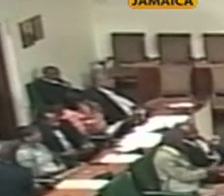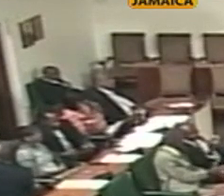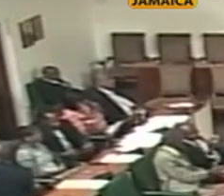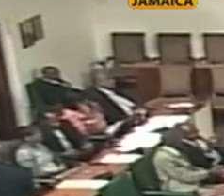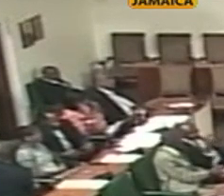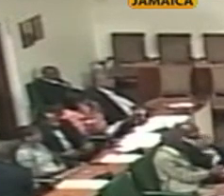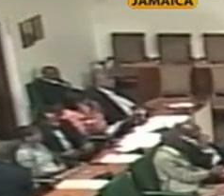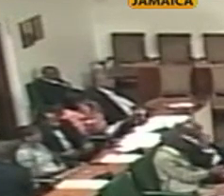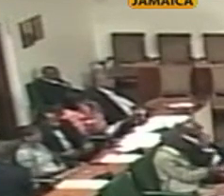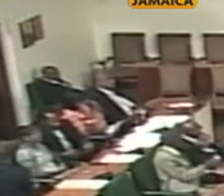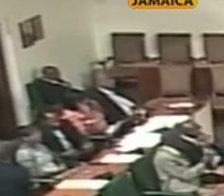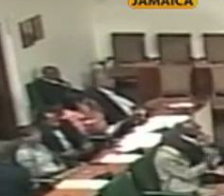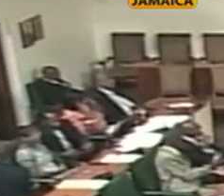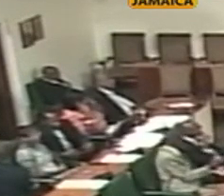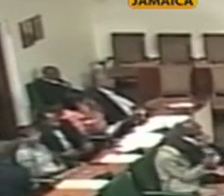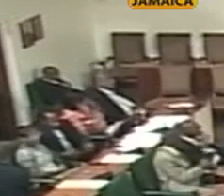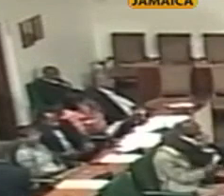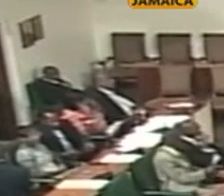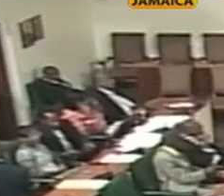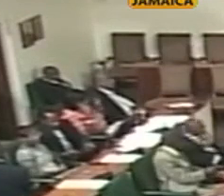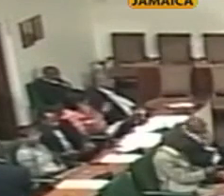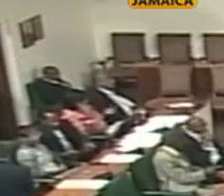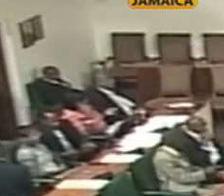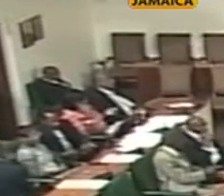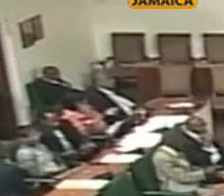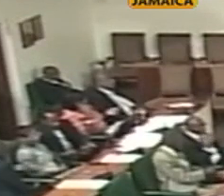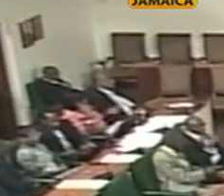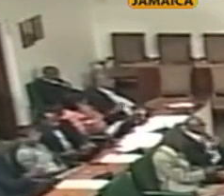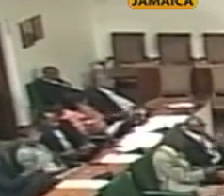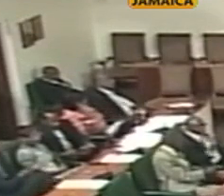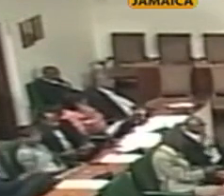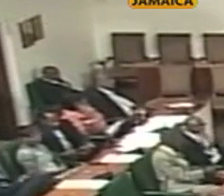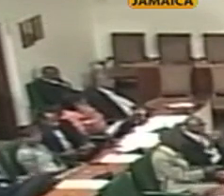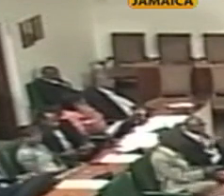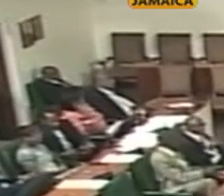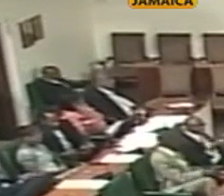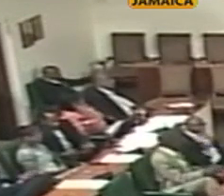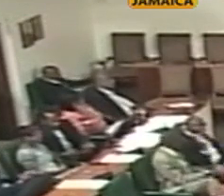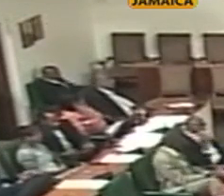The second one, I move for the affirmation of that. Mr. Speaker.